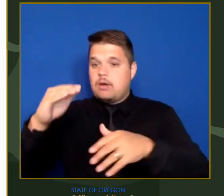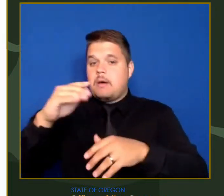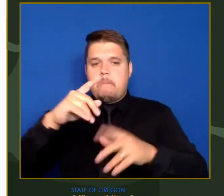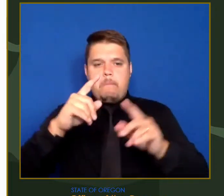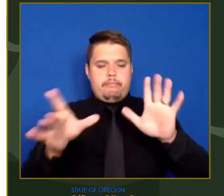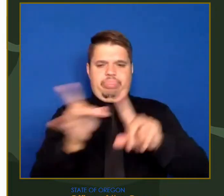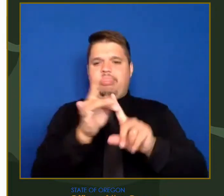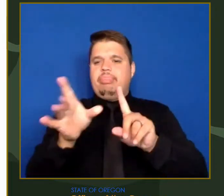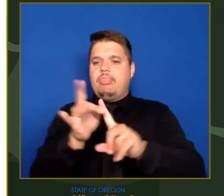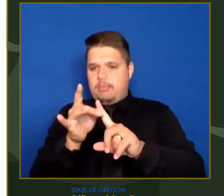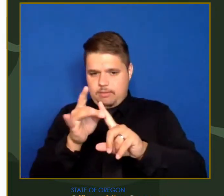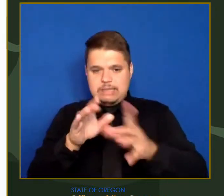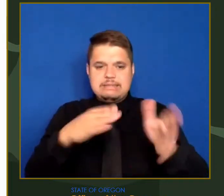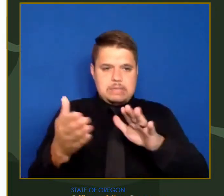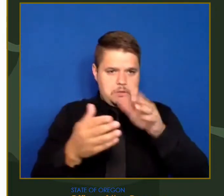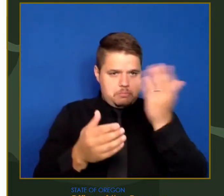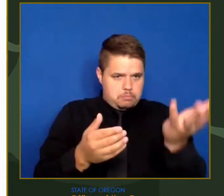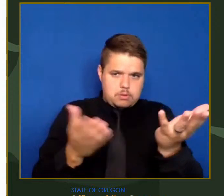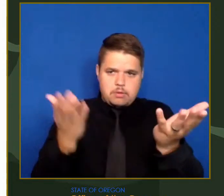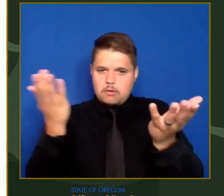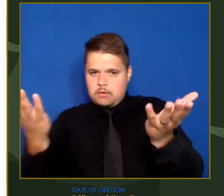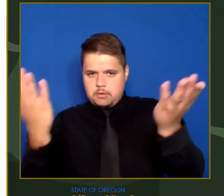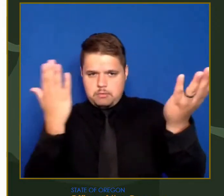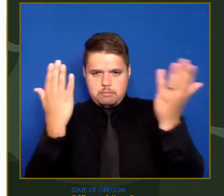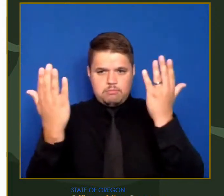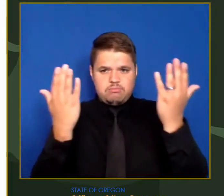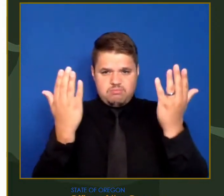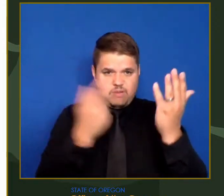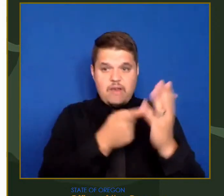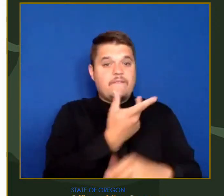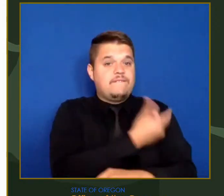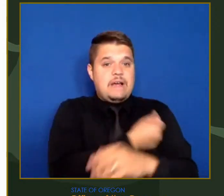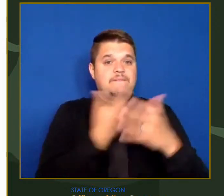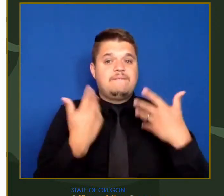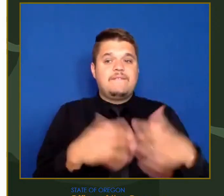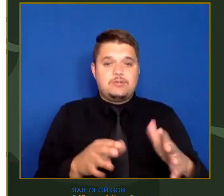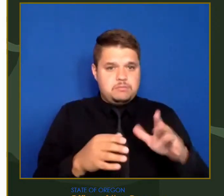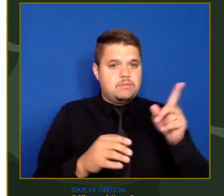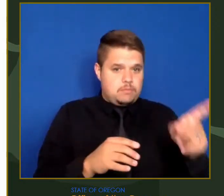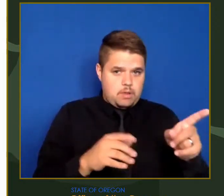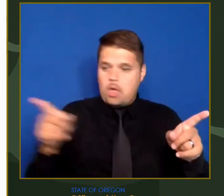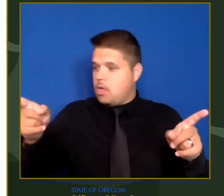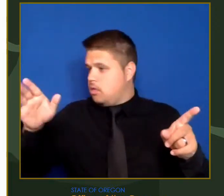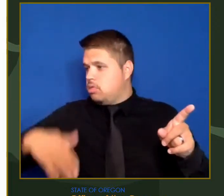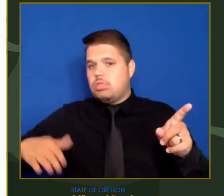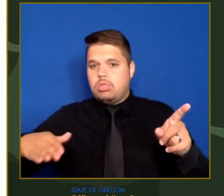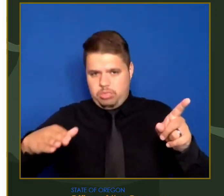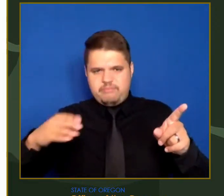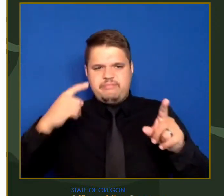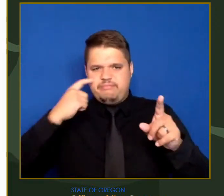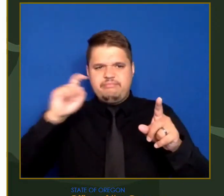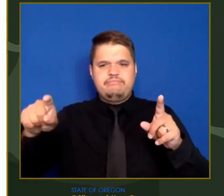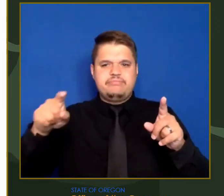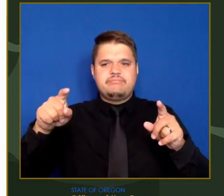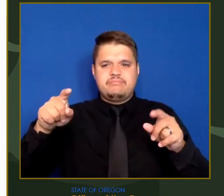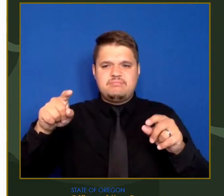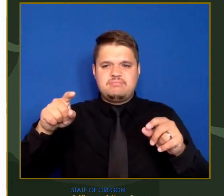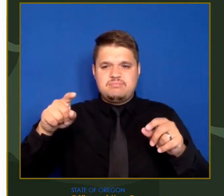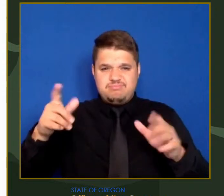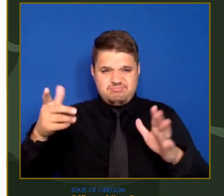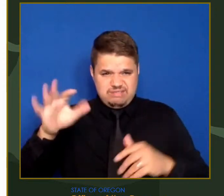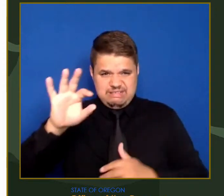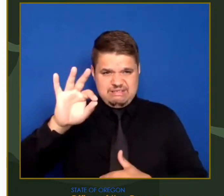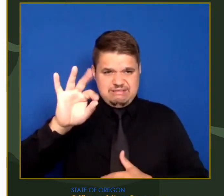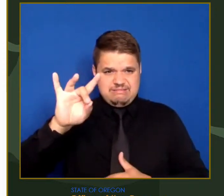and unvaccinated people between March 1st and May 31st of this year. A staggering 98% of COVID-19